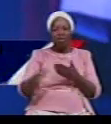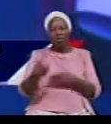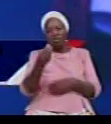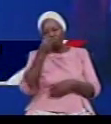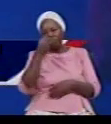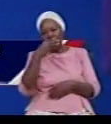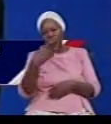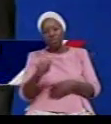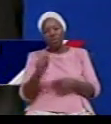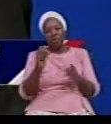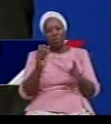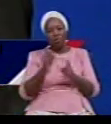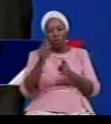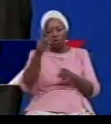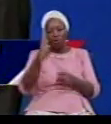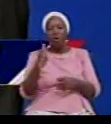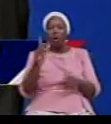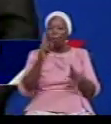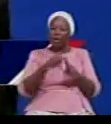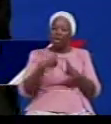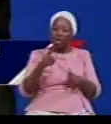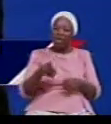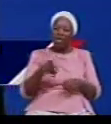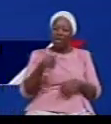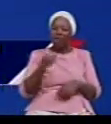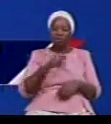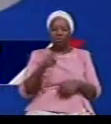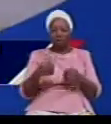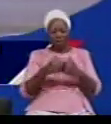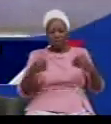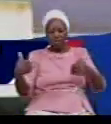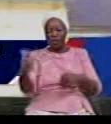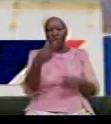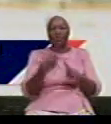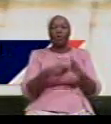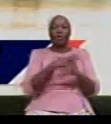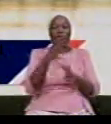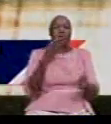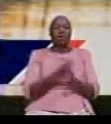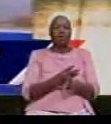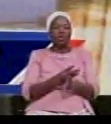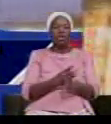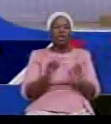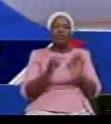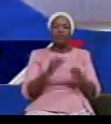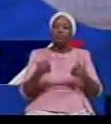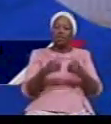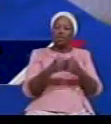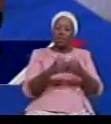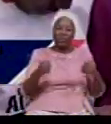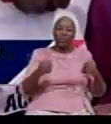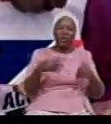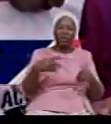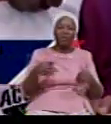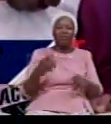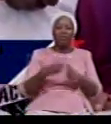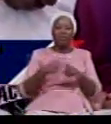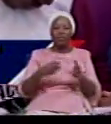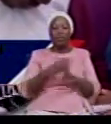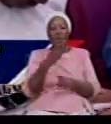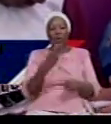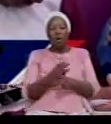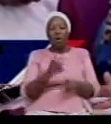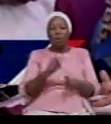watch, but you don't patch the hoof. If you separate from the world, but you are not reading